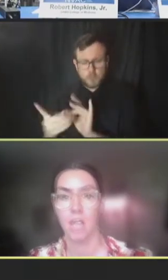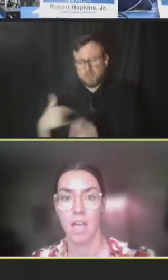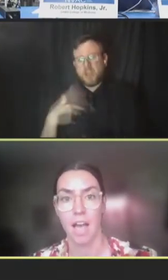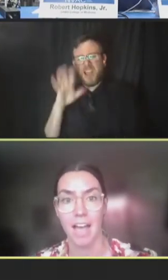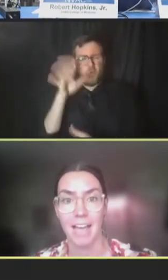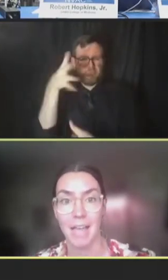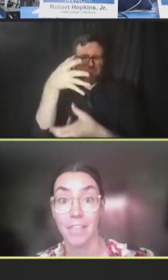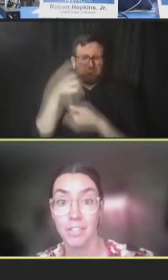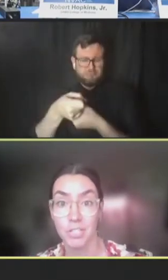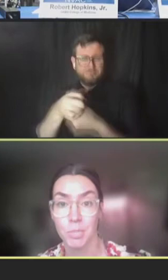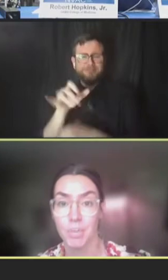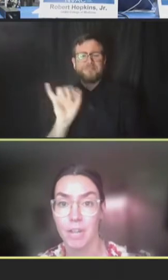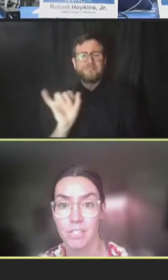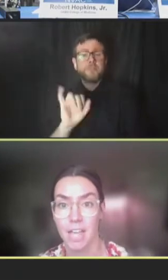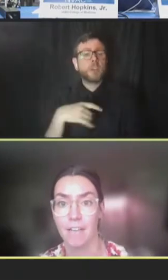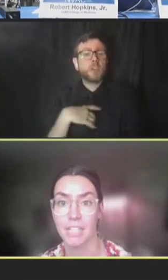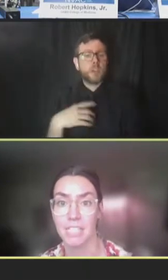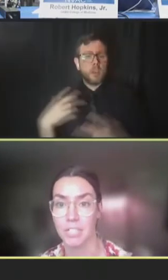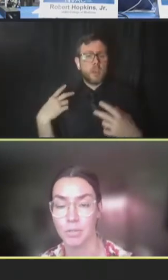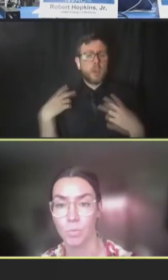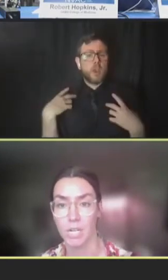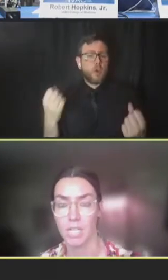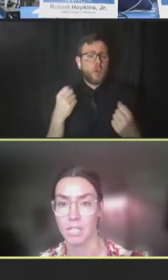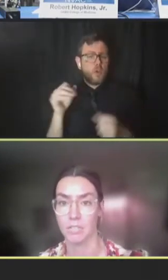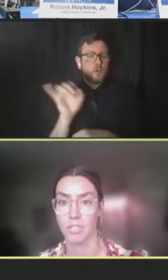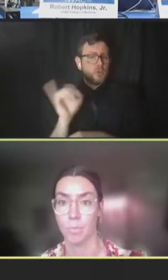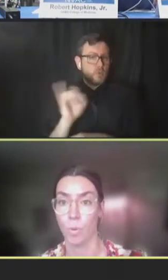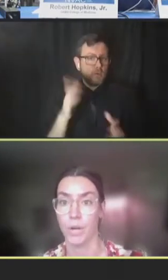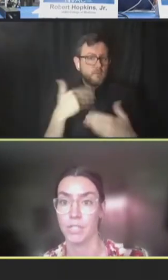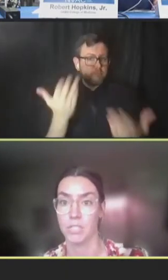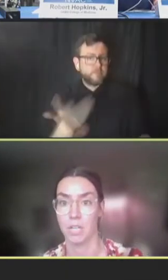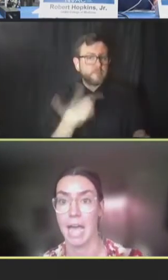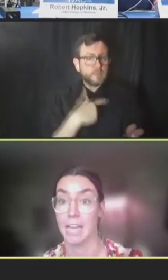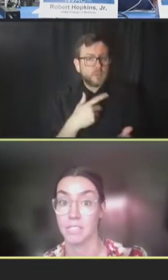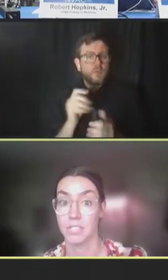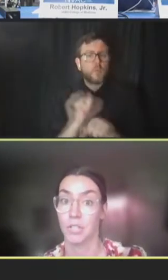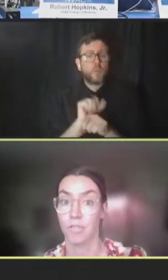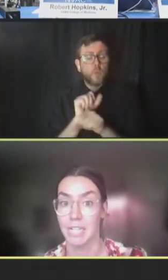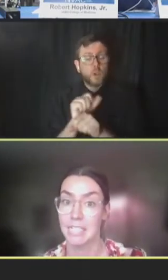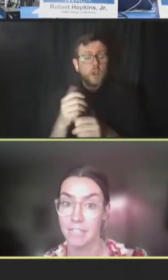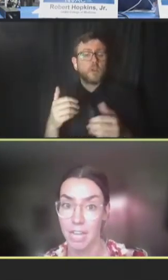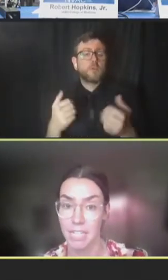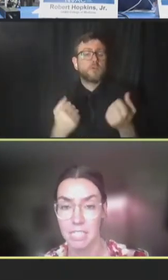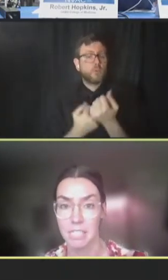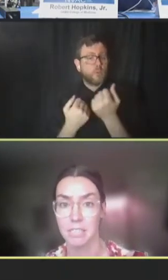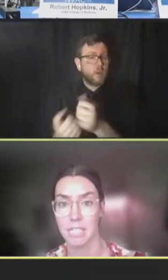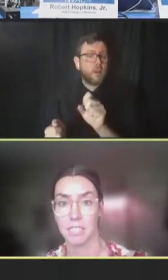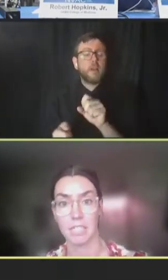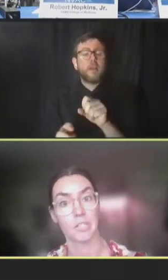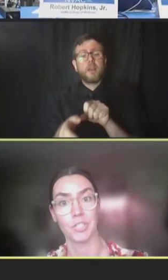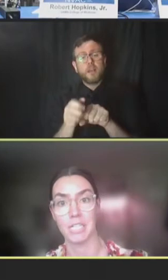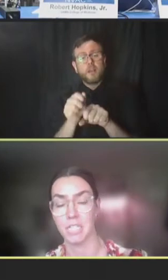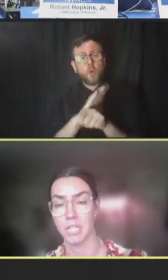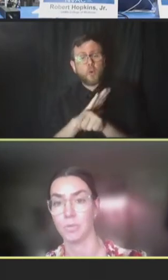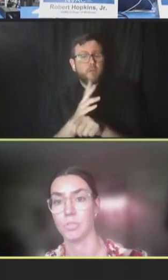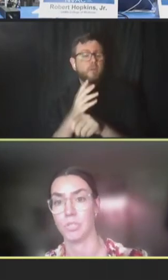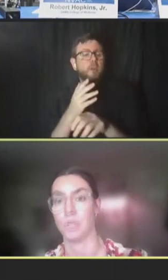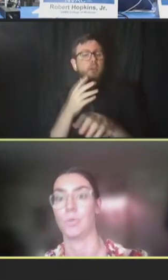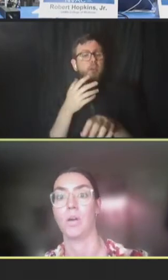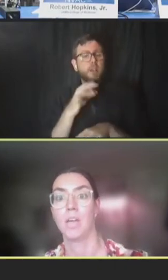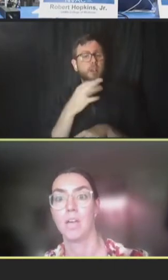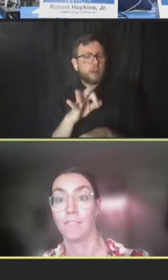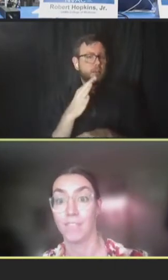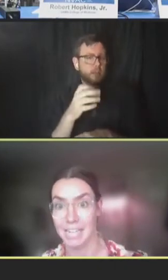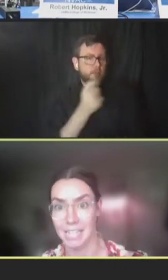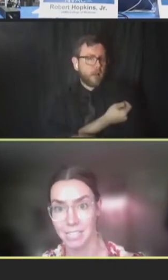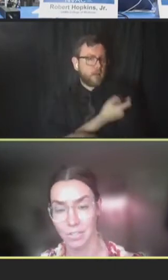those. Health insurance providers have continued working to support access to COVID-19 vaccines as the country continues